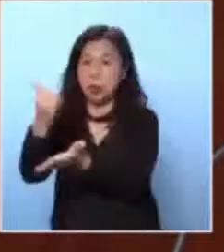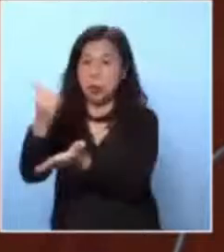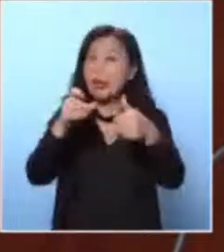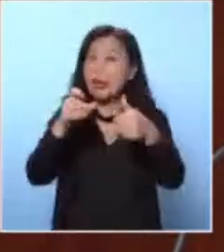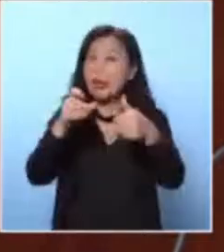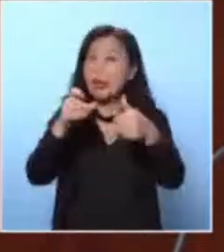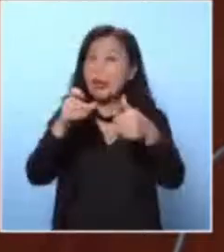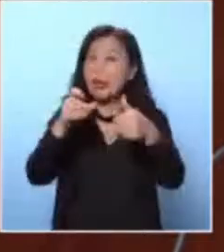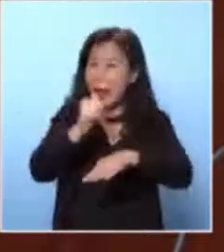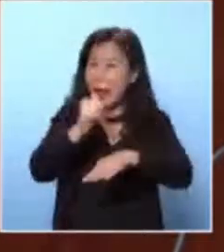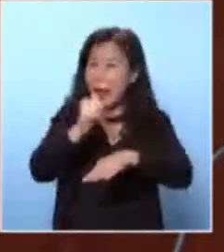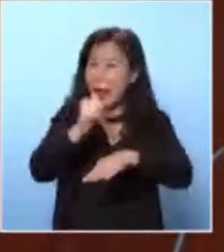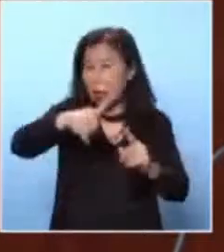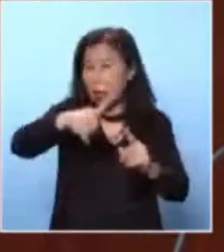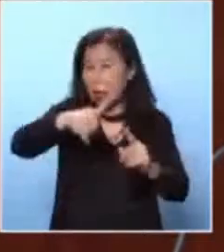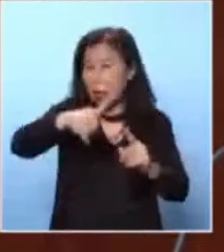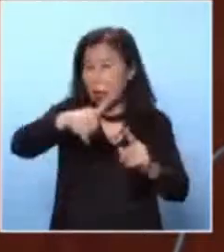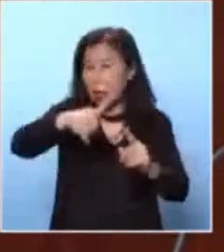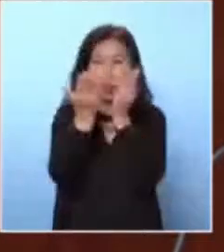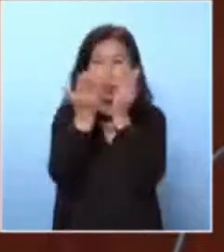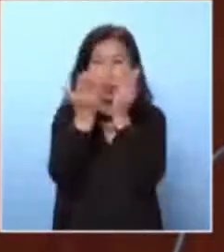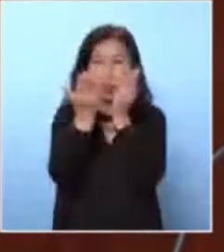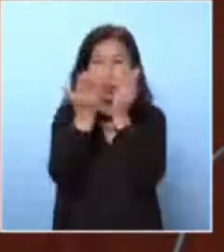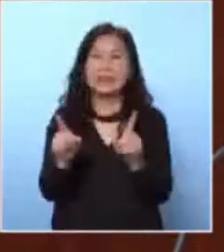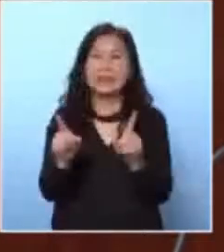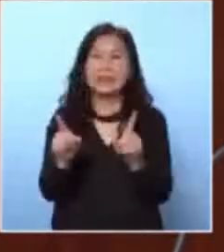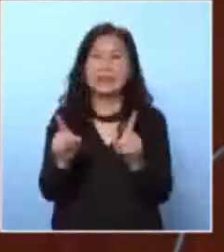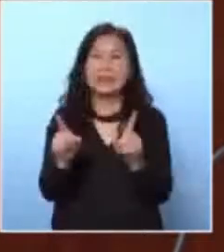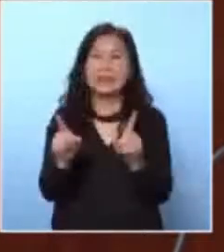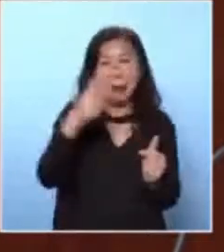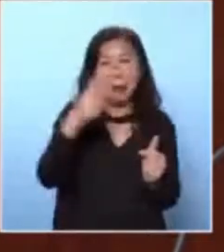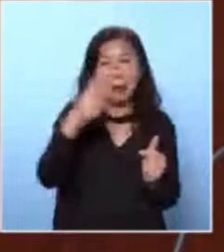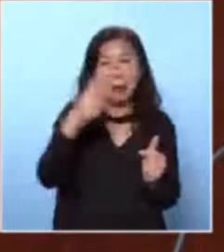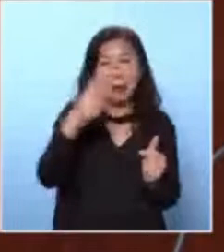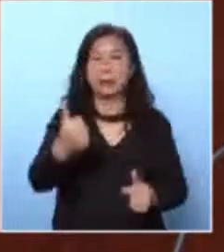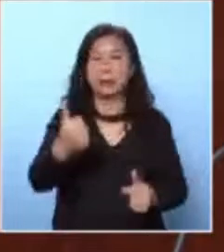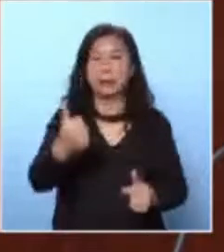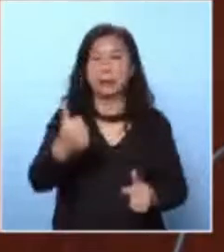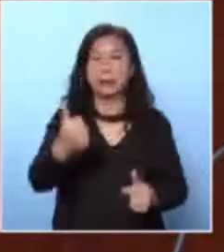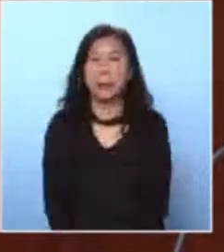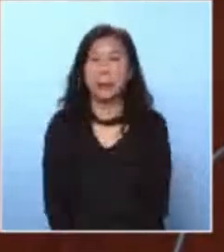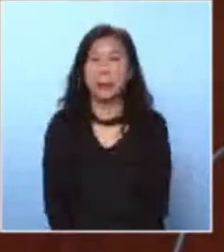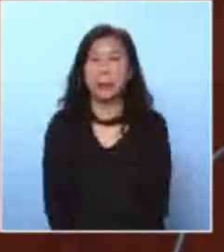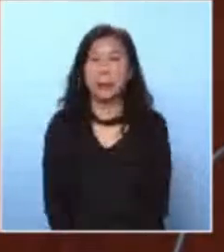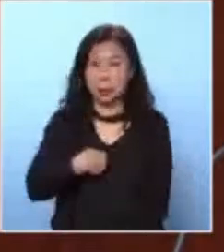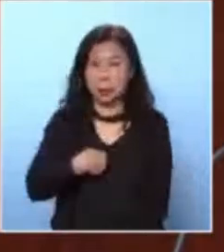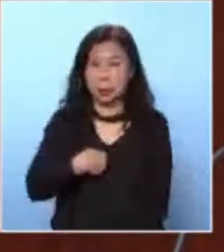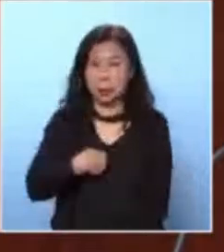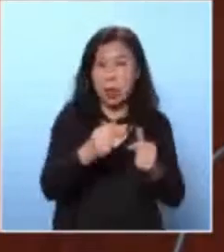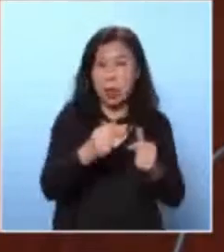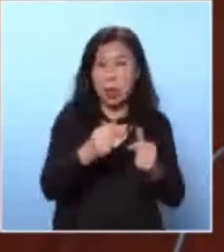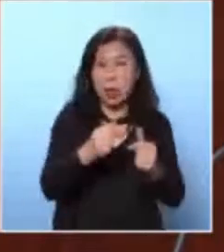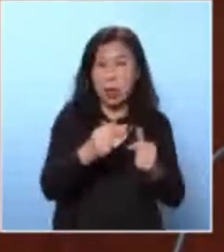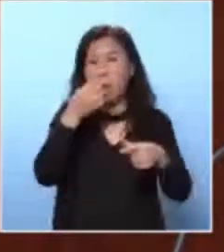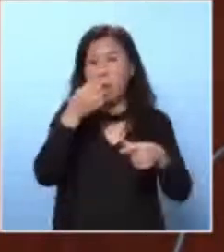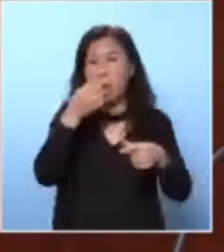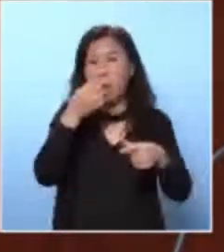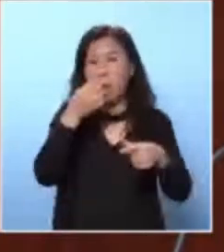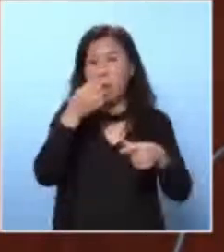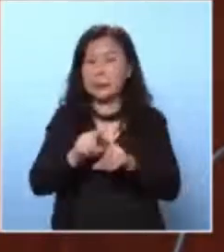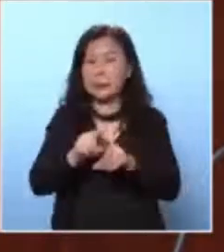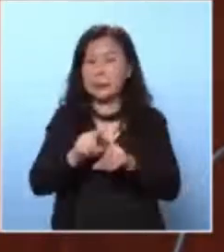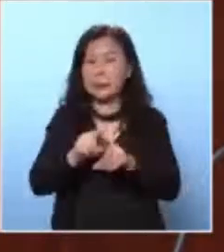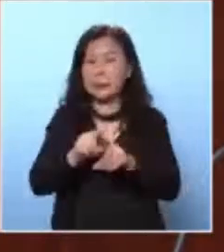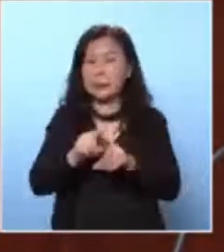and conduct researches in Hong Kong. We'll also continue with the Hong Kong Scholarship for Excellence Scheme, supporting annually